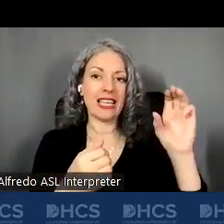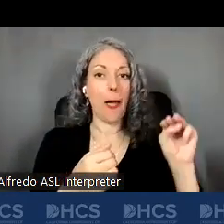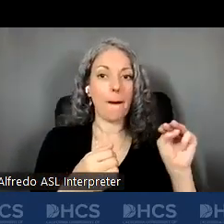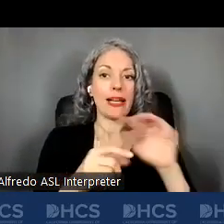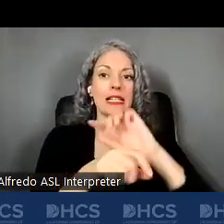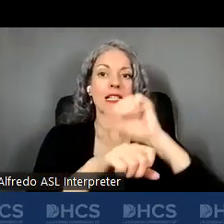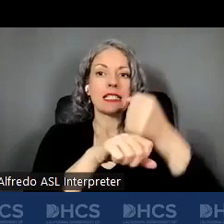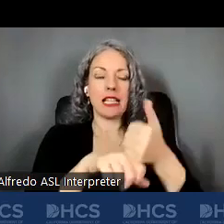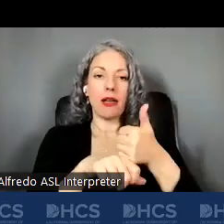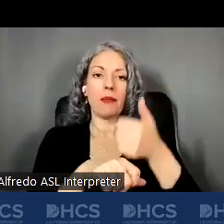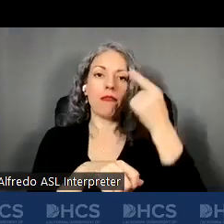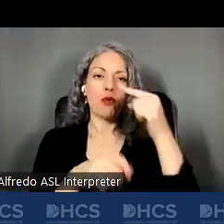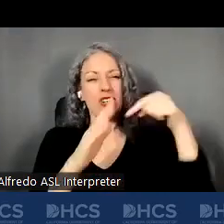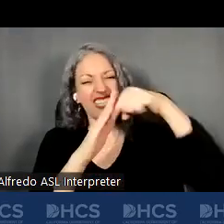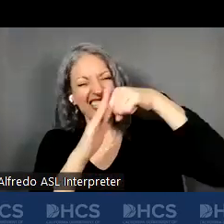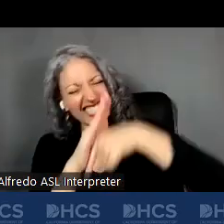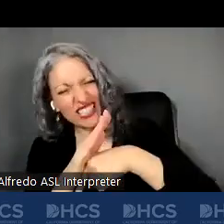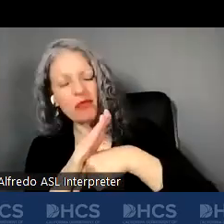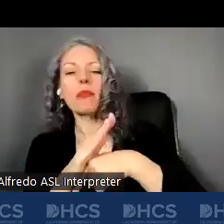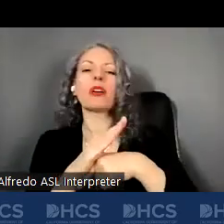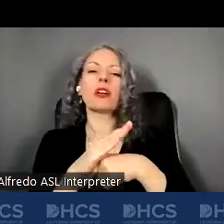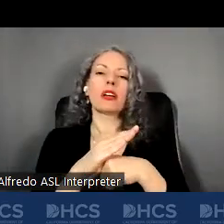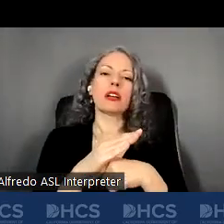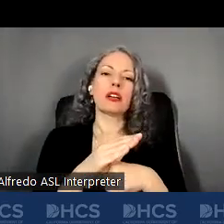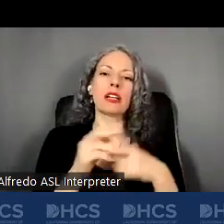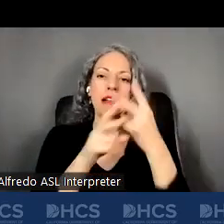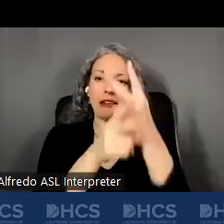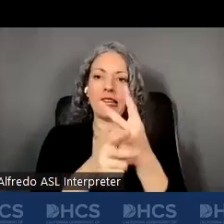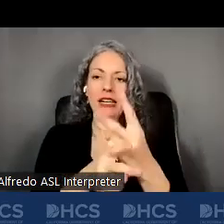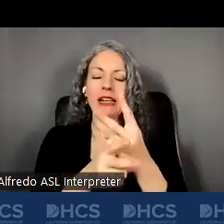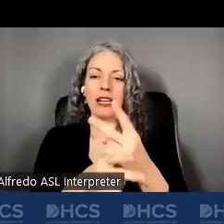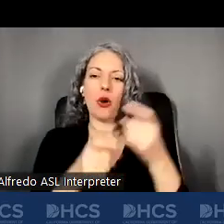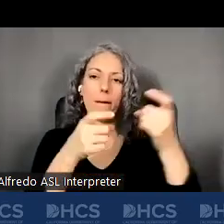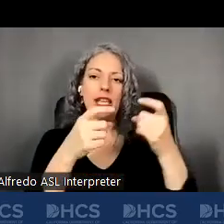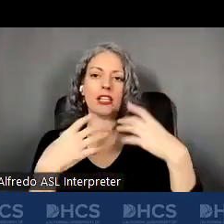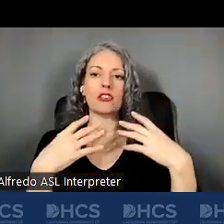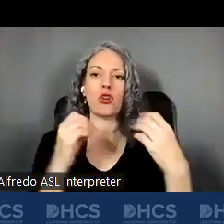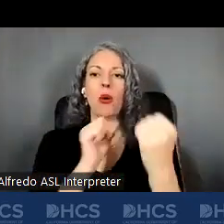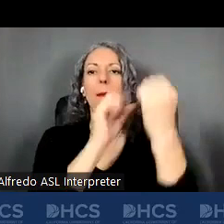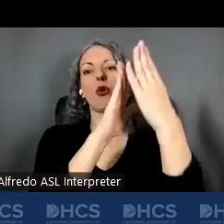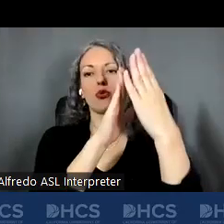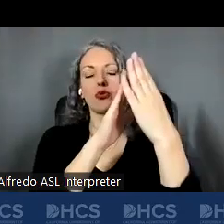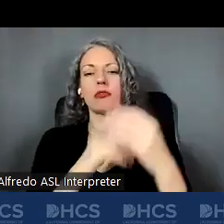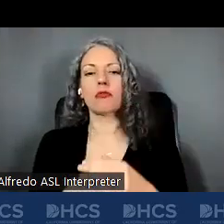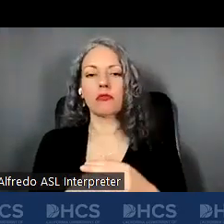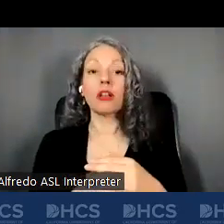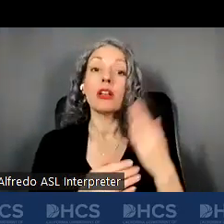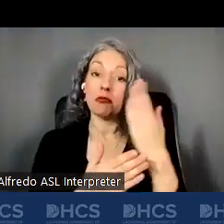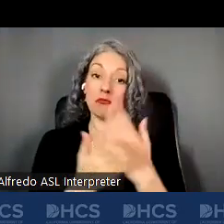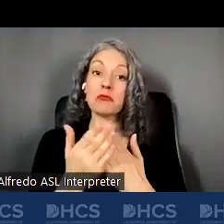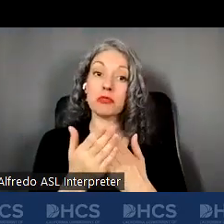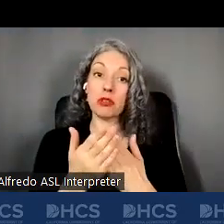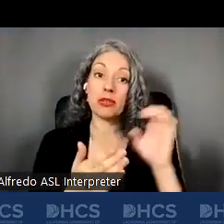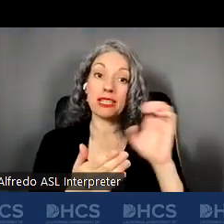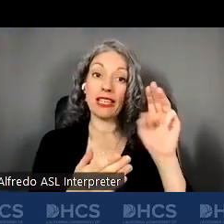provide that intensive and comprehensive care management approach. So there are a few core services that ECM providers need to be